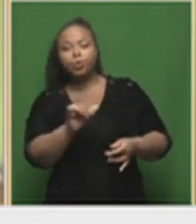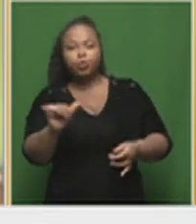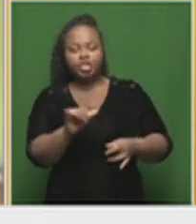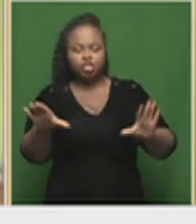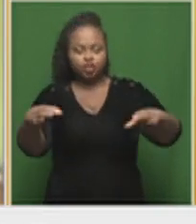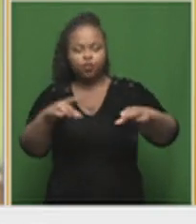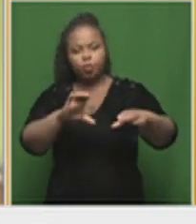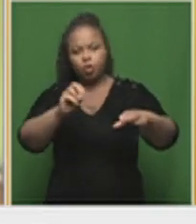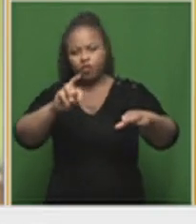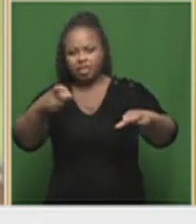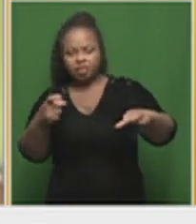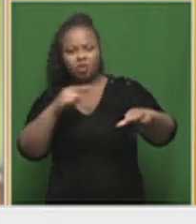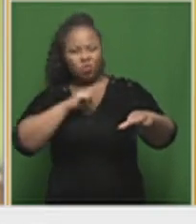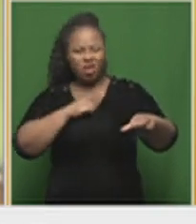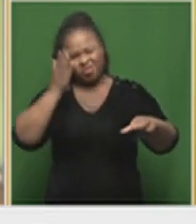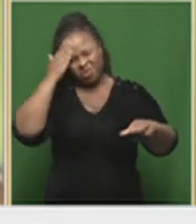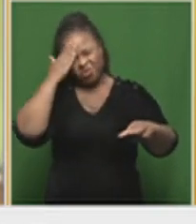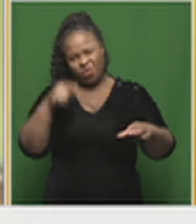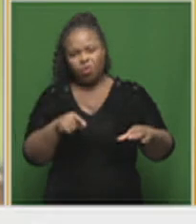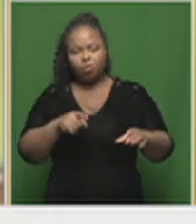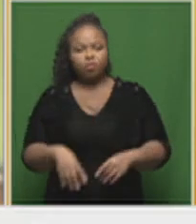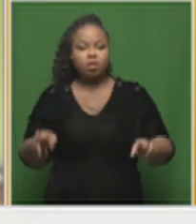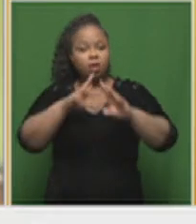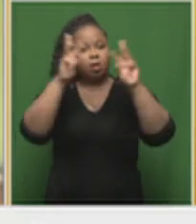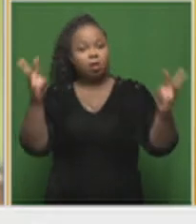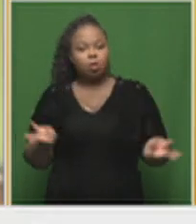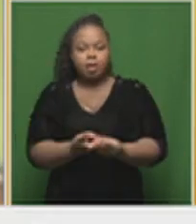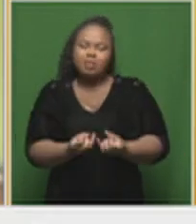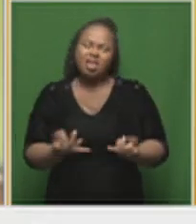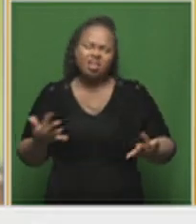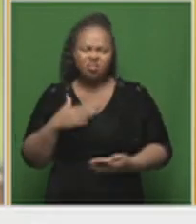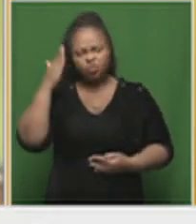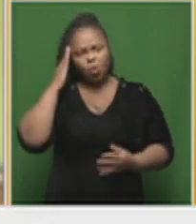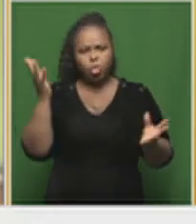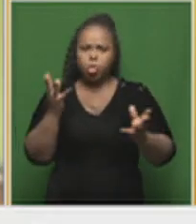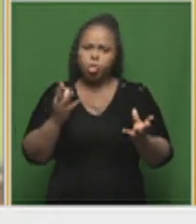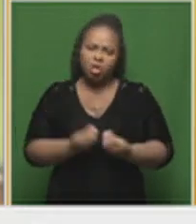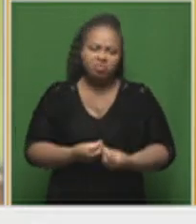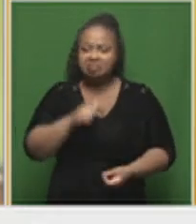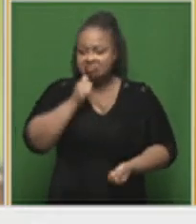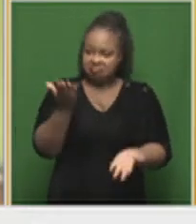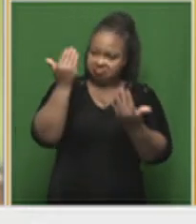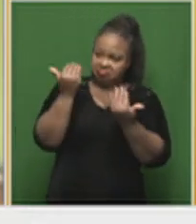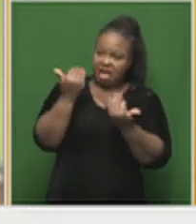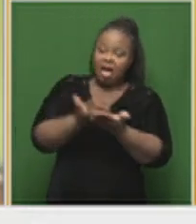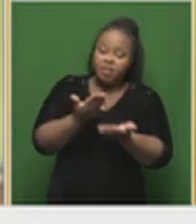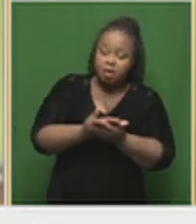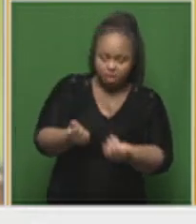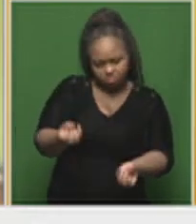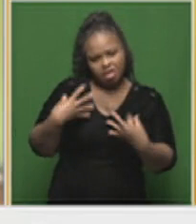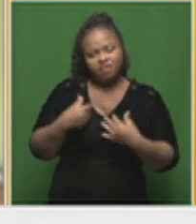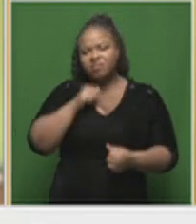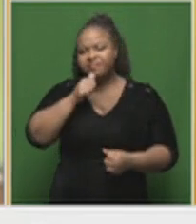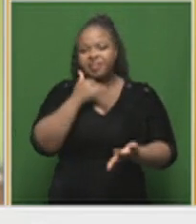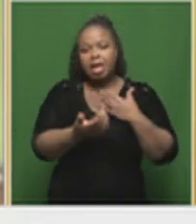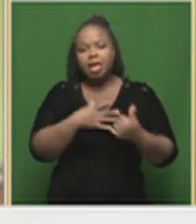them went with the option of, because we know there's a global supply shortage, give us whatever vaccine is available. So countries, yes,